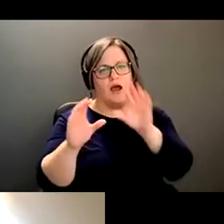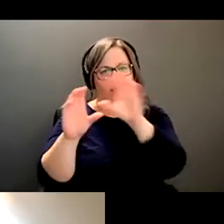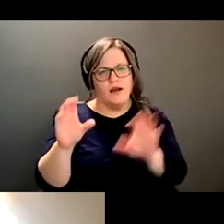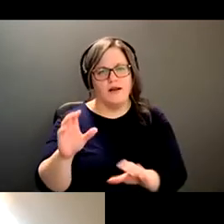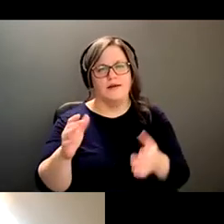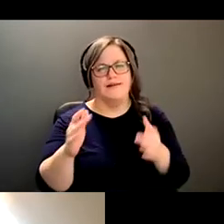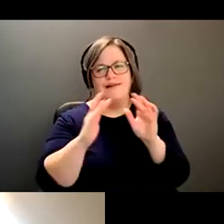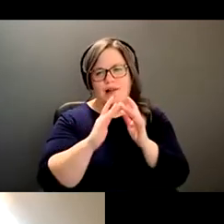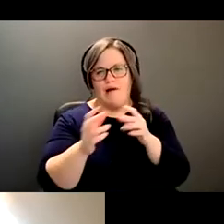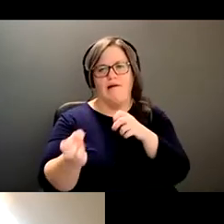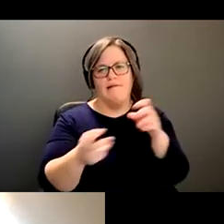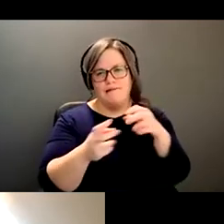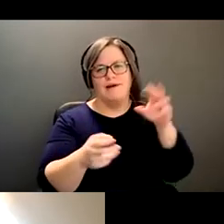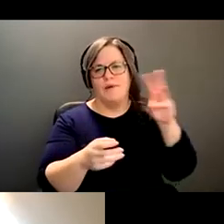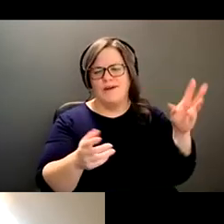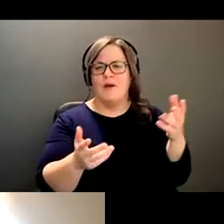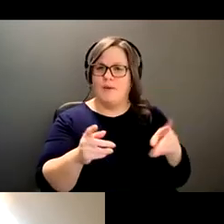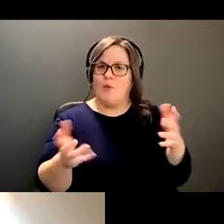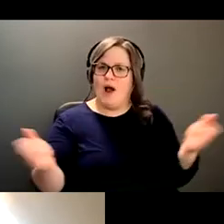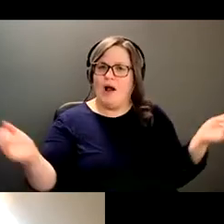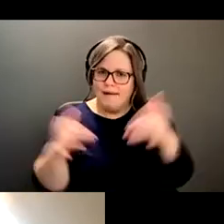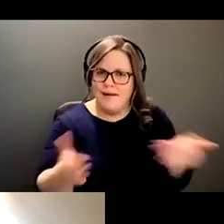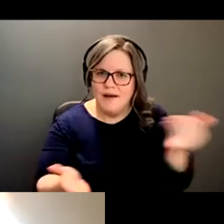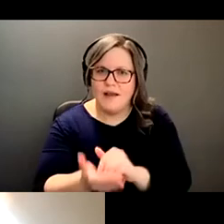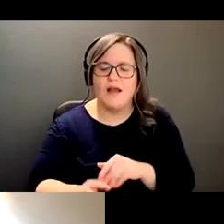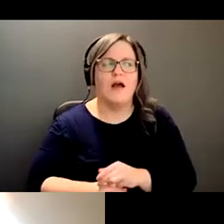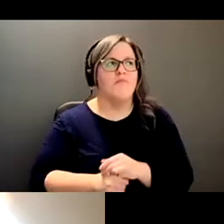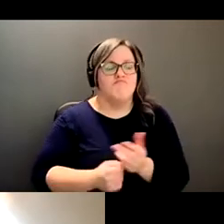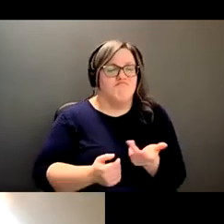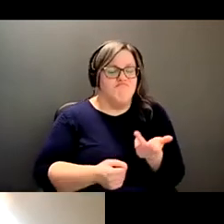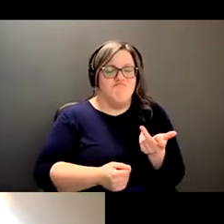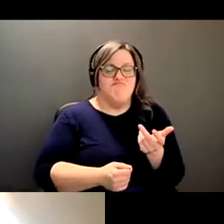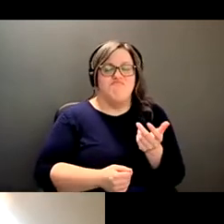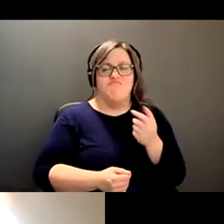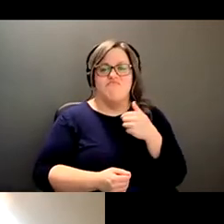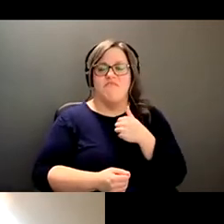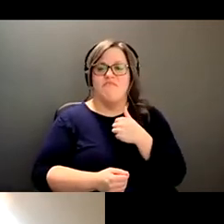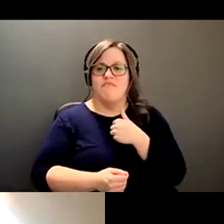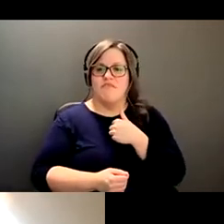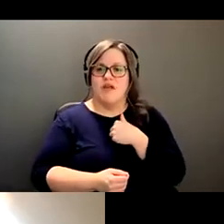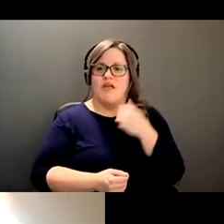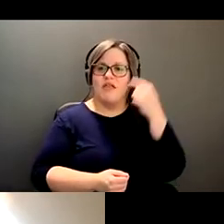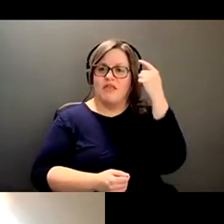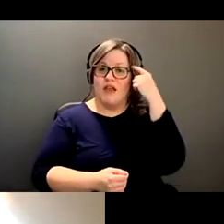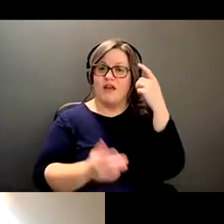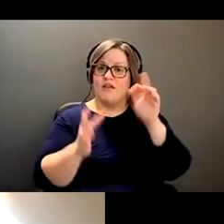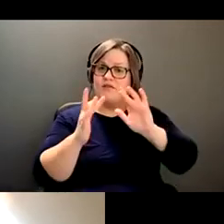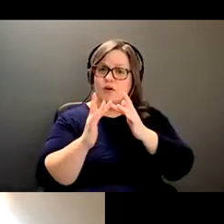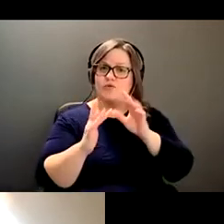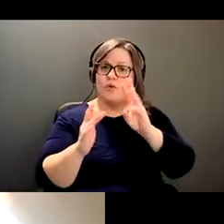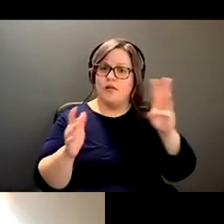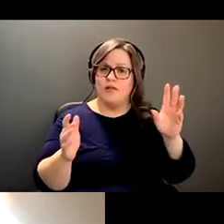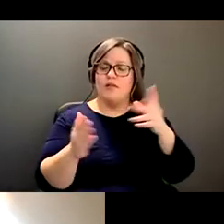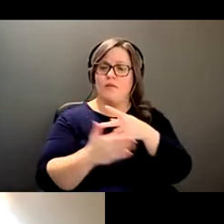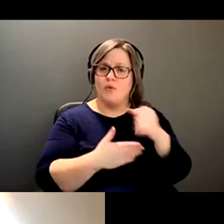again. I have always seen the value in virtual projects or projects